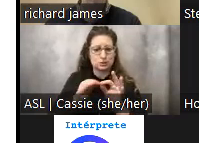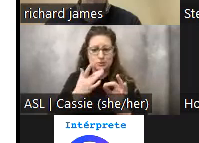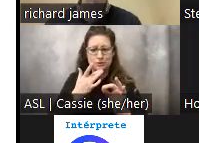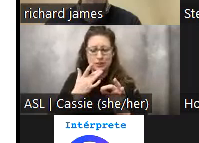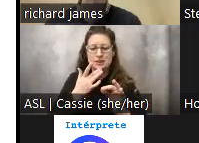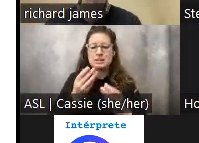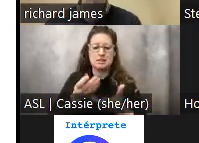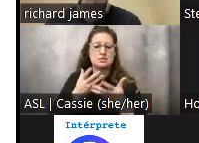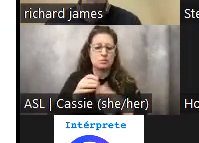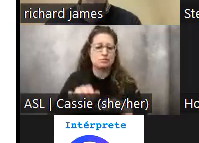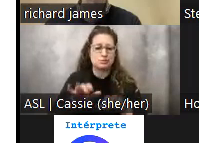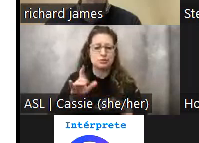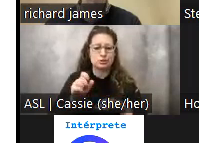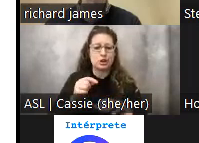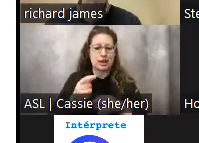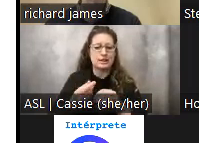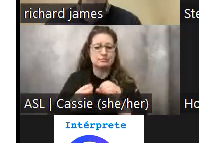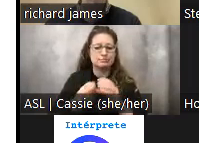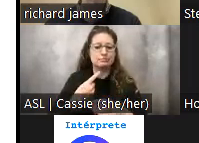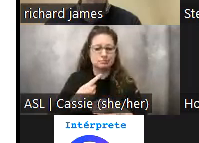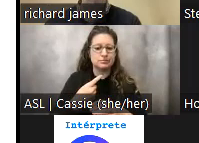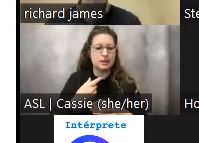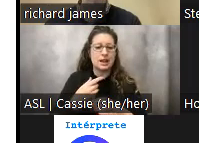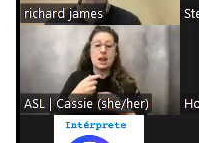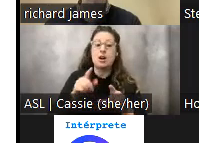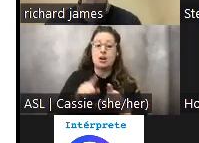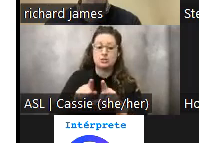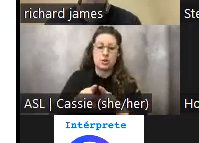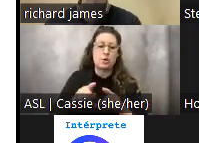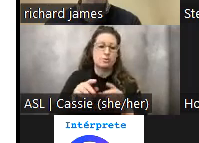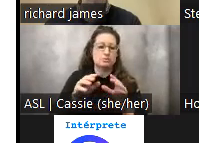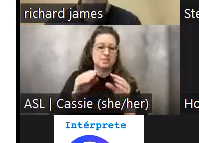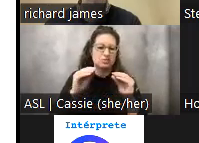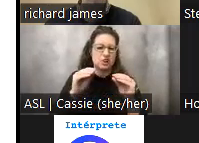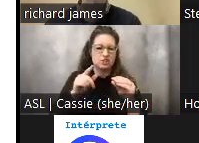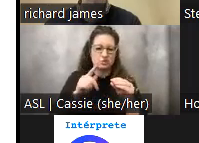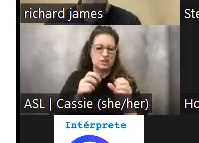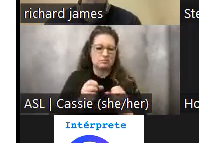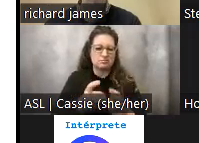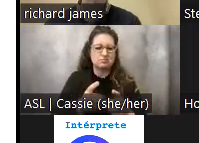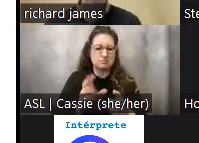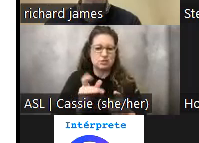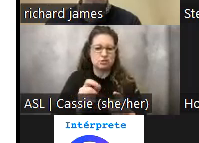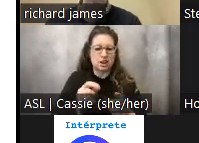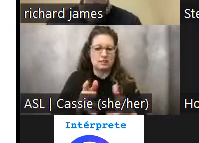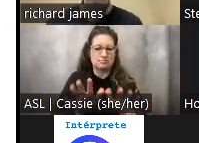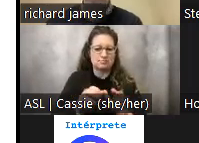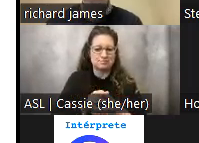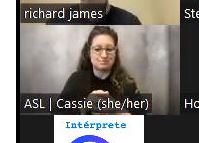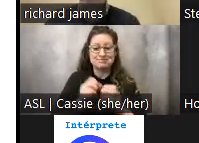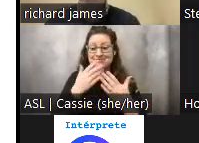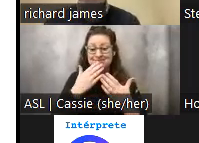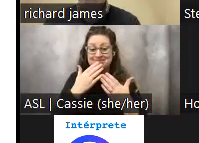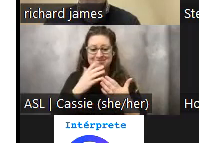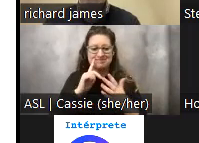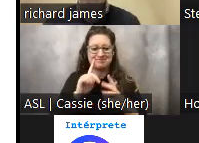chat, and we have instructions in the chat as well. Thank you so much, and I'll turn it back over to